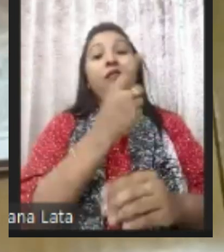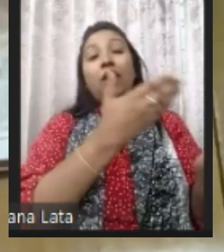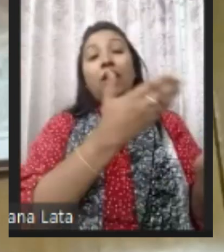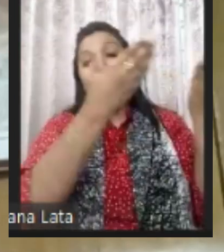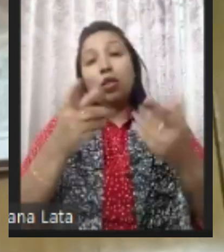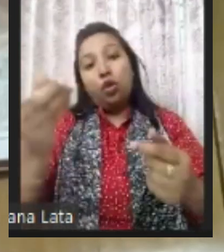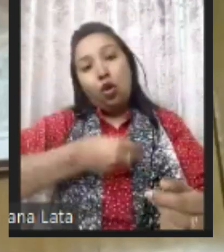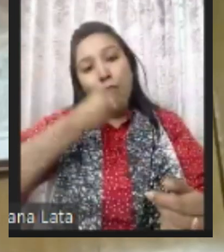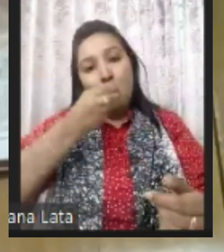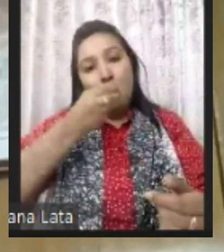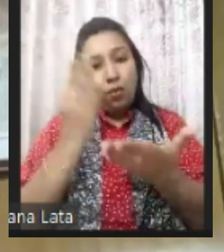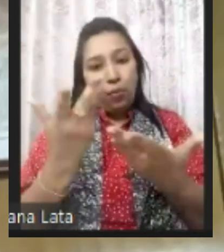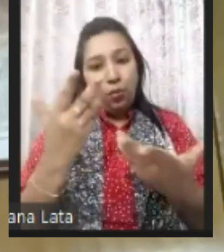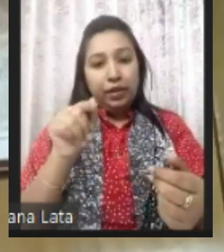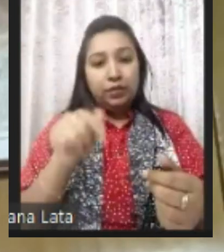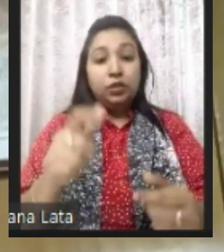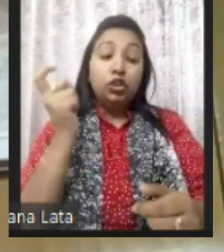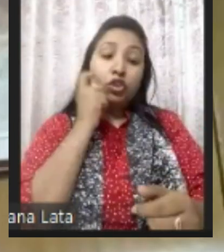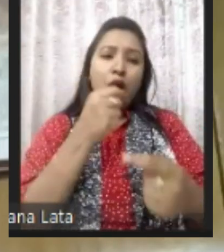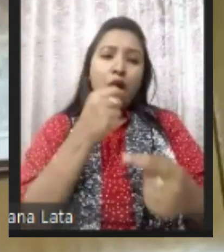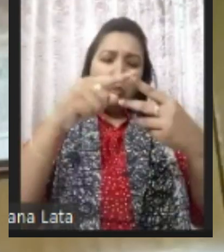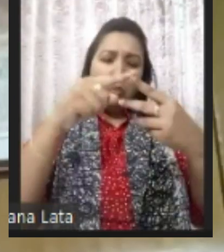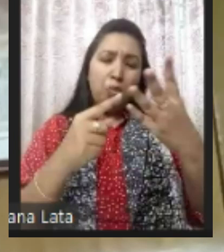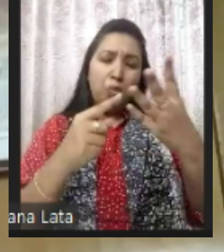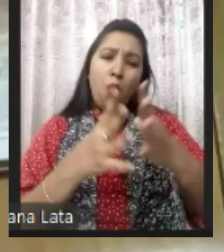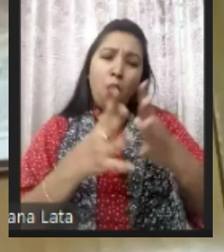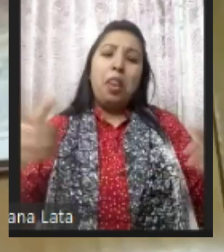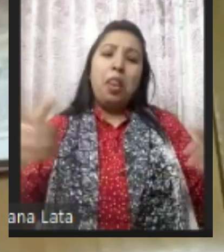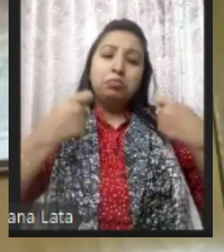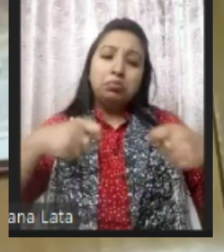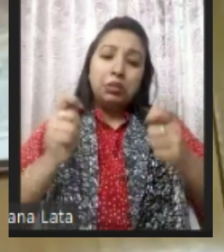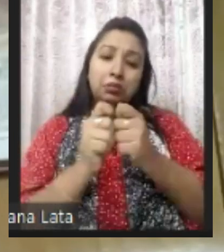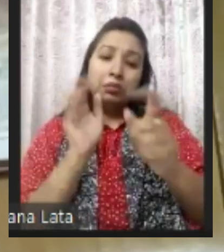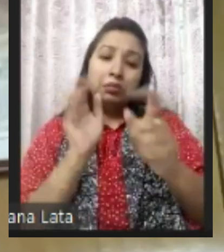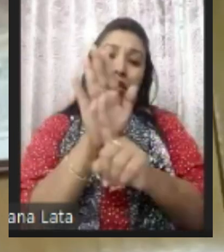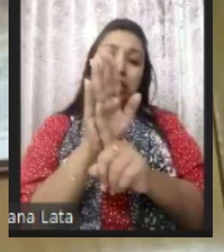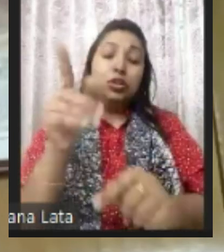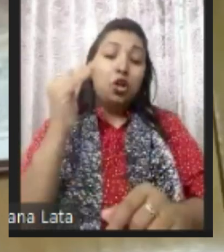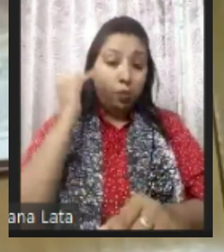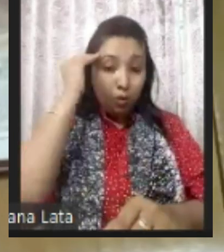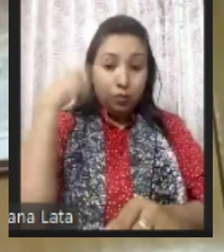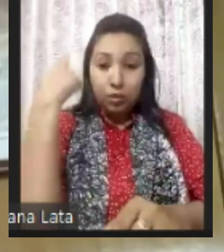has taken various initiatives to involve this large population in digital activities.